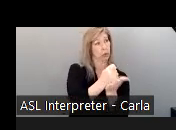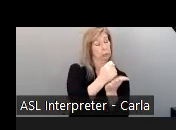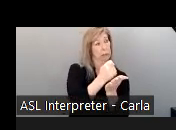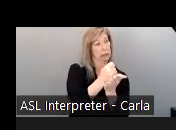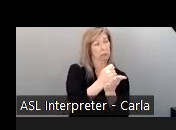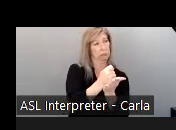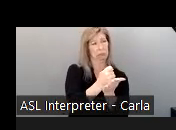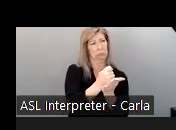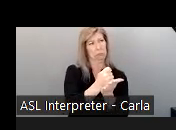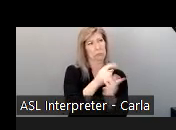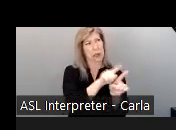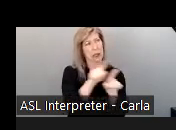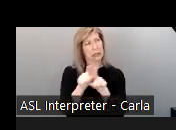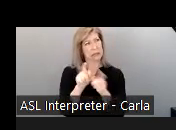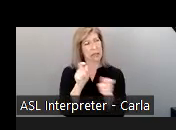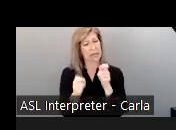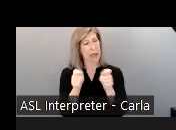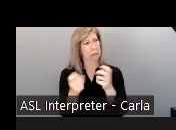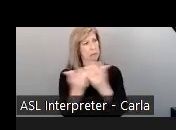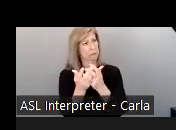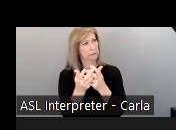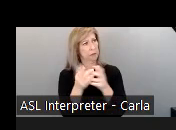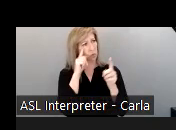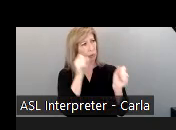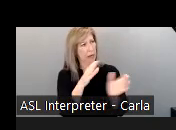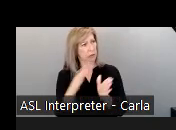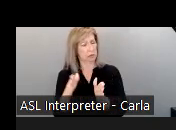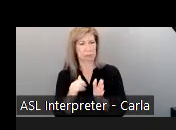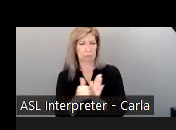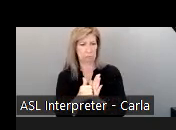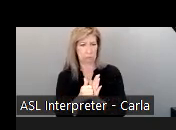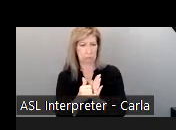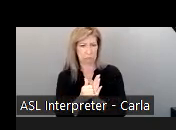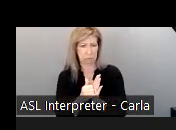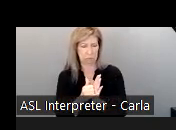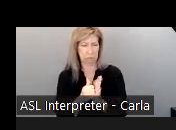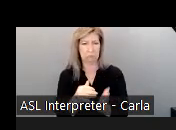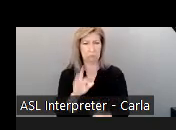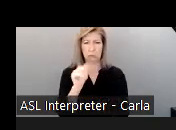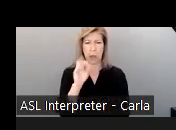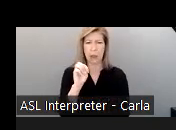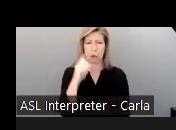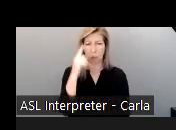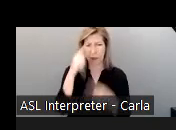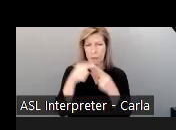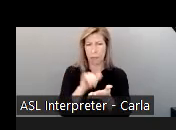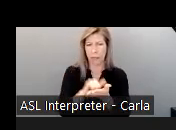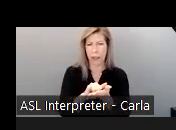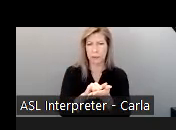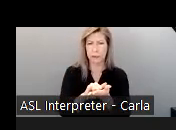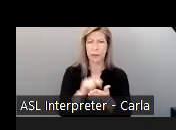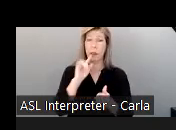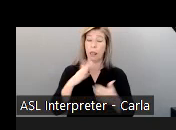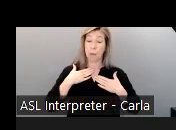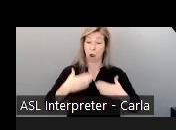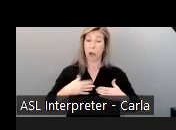made possible by the body's instinctive survival defenses. But from a